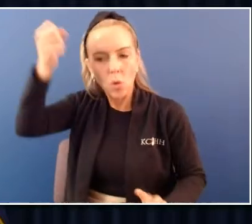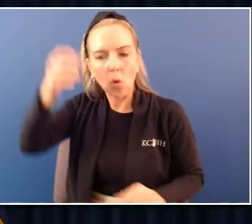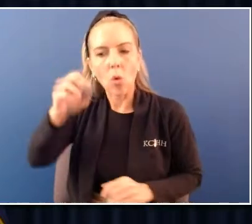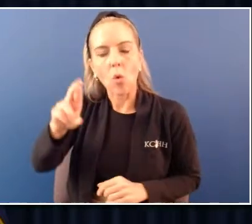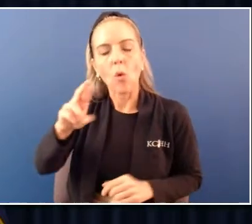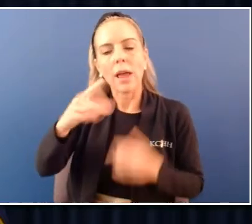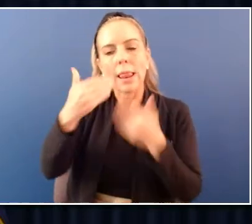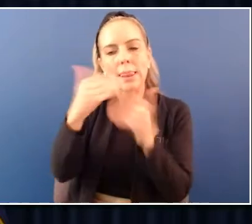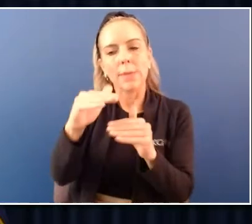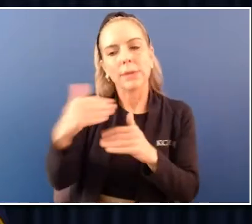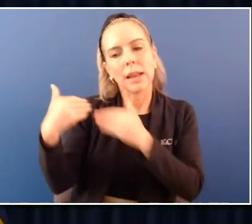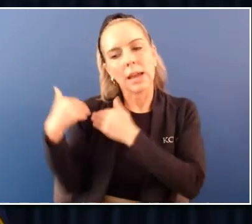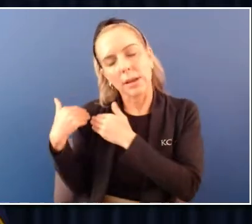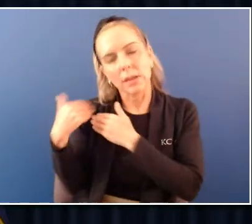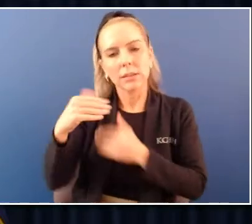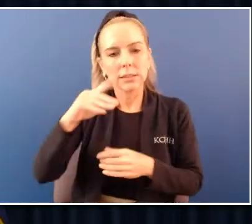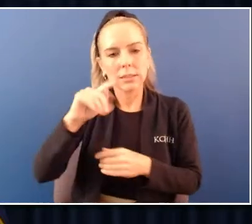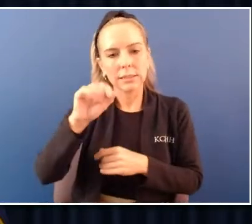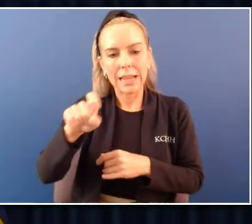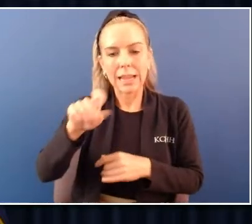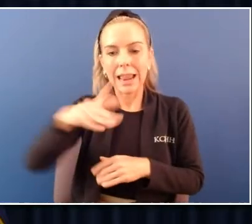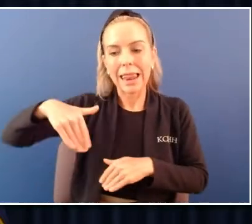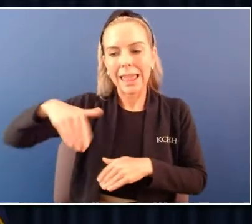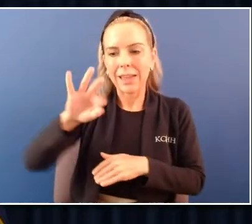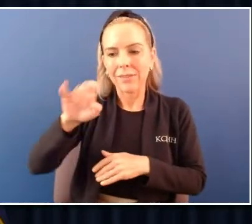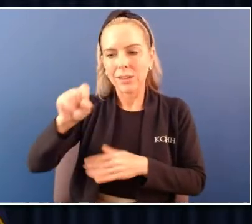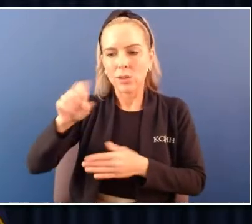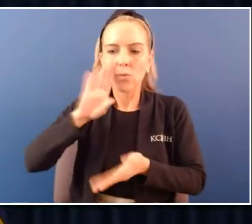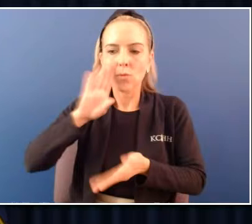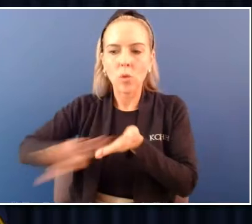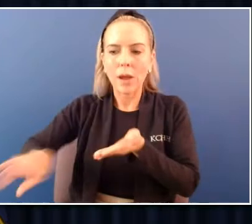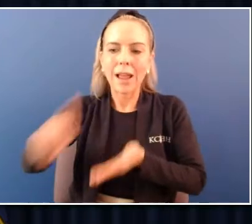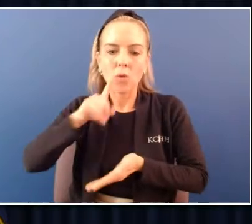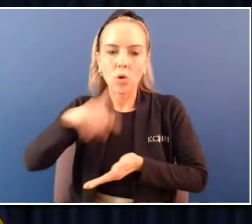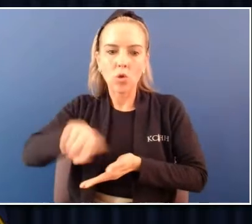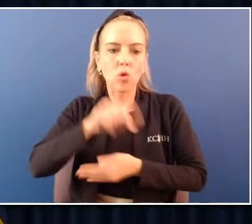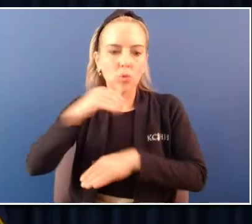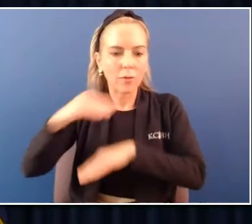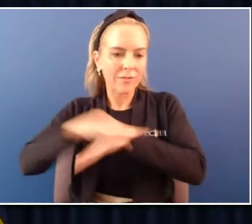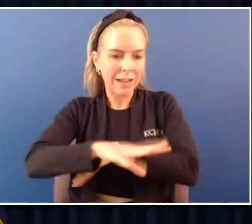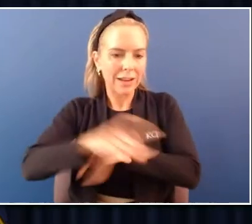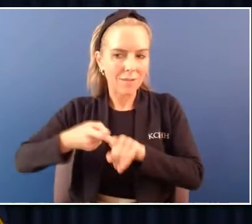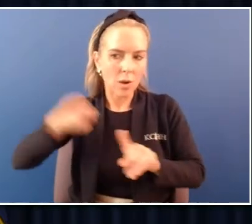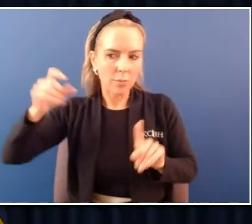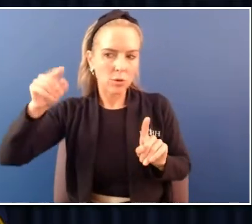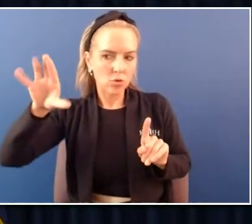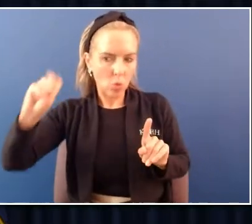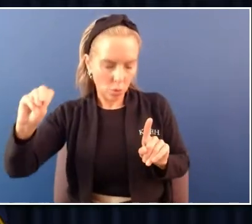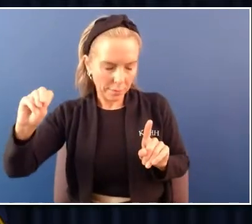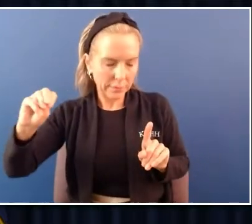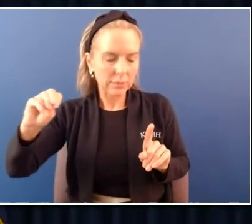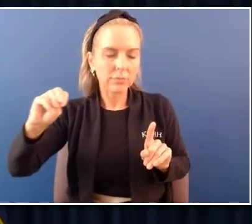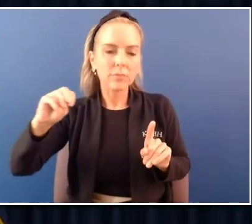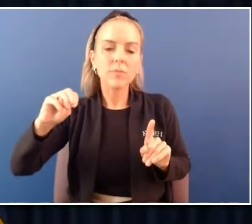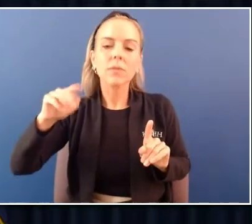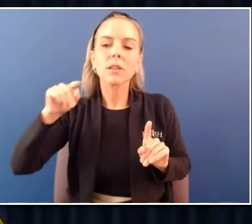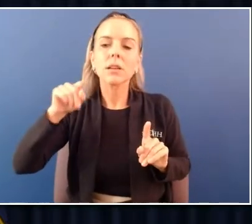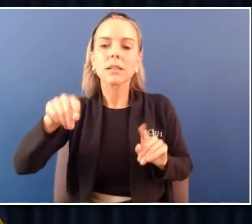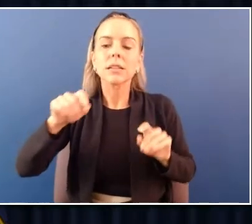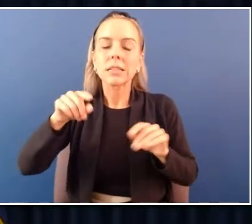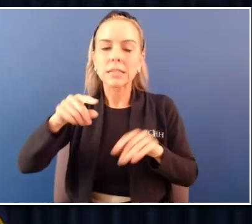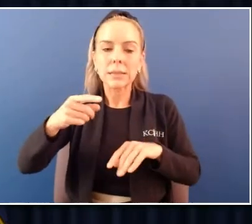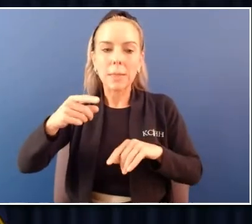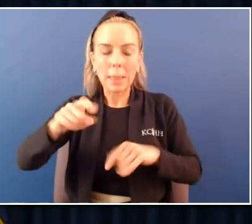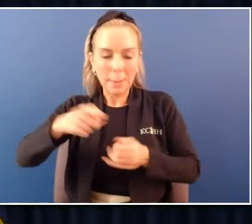entity tax. Late fees will be waived for the affected taxpayers, again, whose ability to pay those